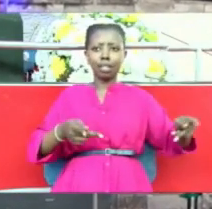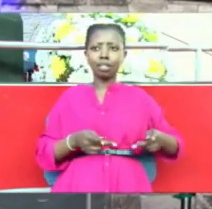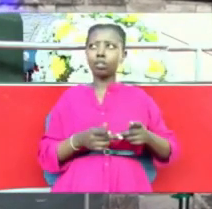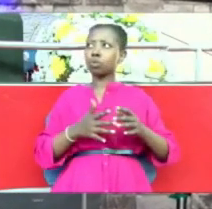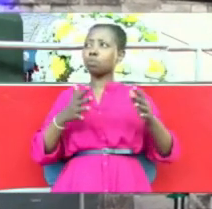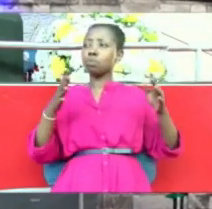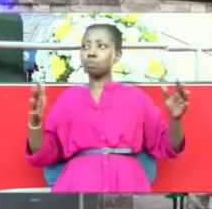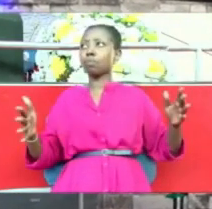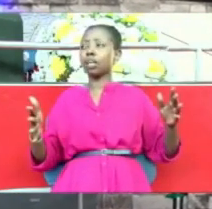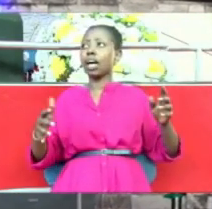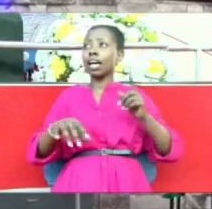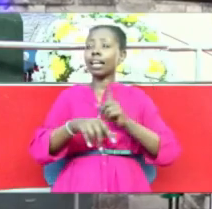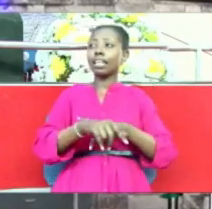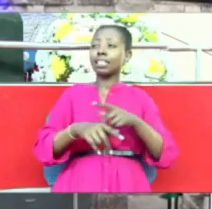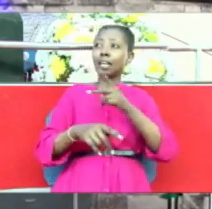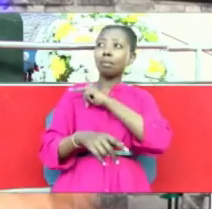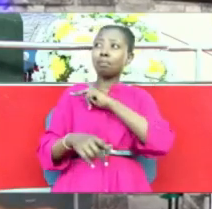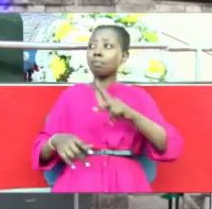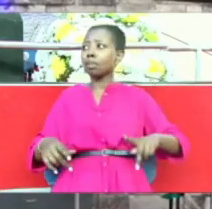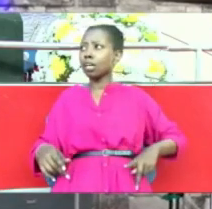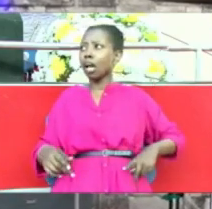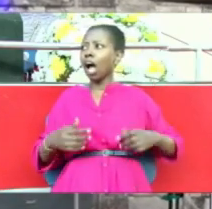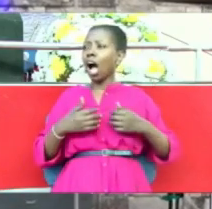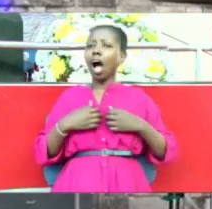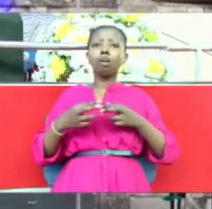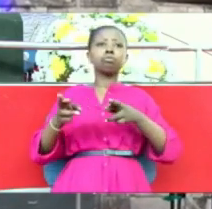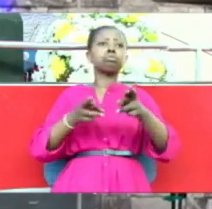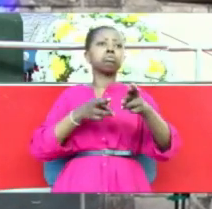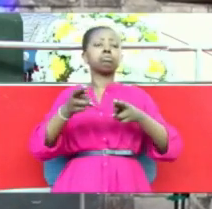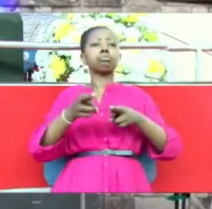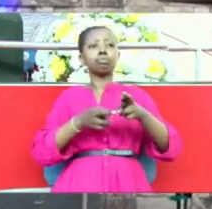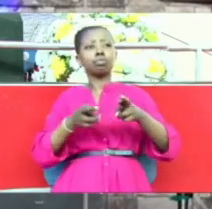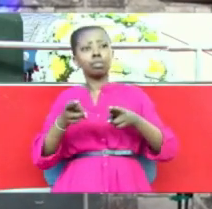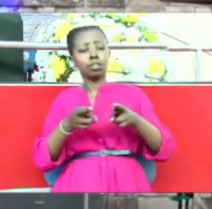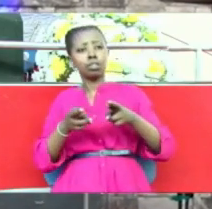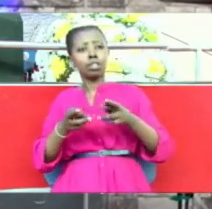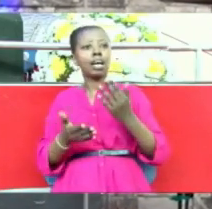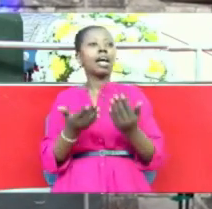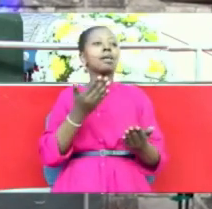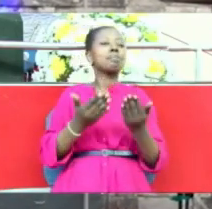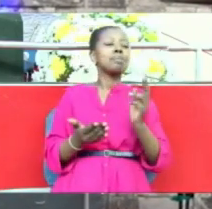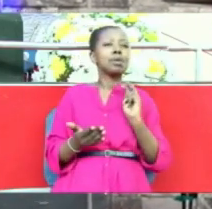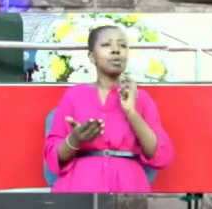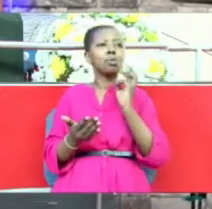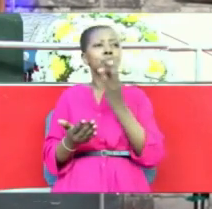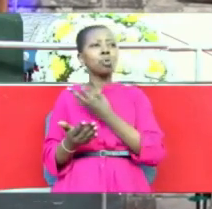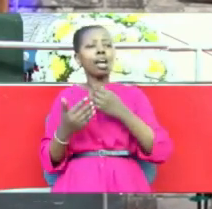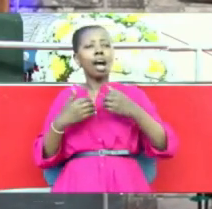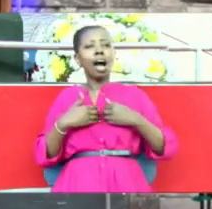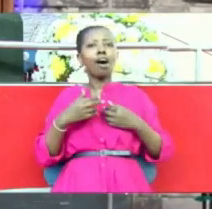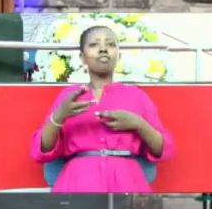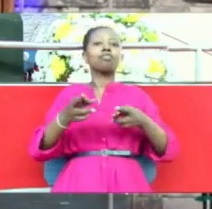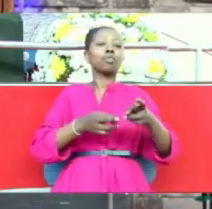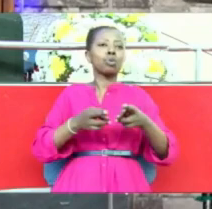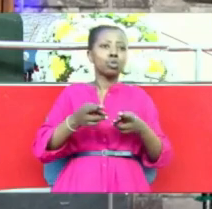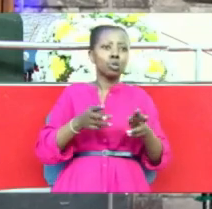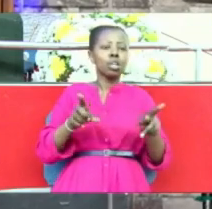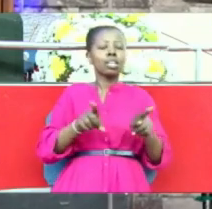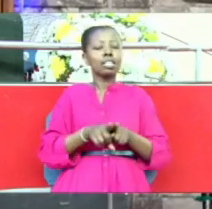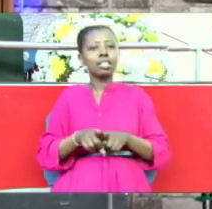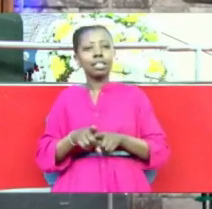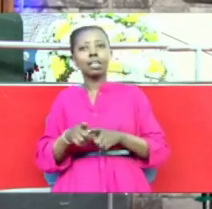king, he had a sphere of authority. May we have dominion. And may we have